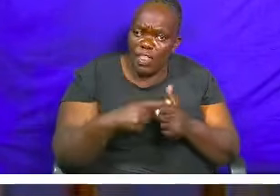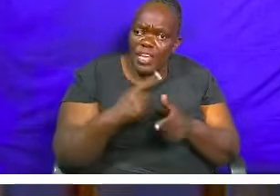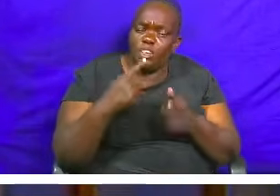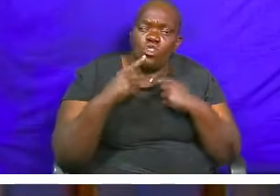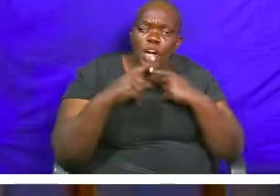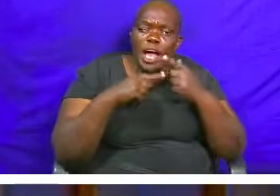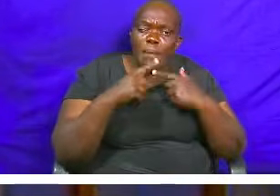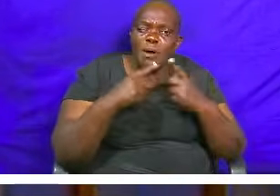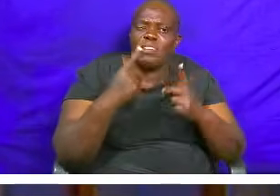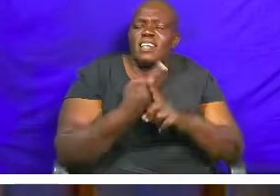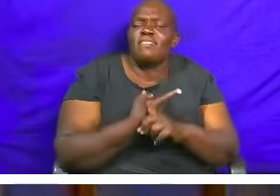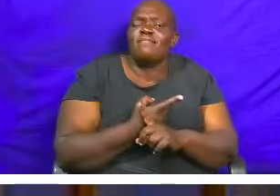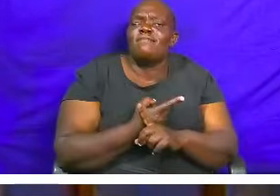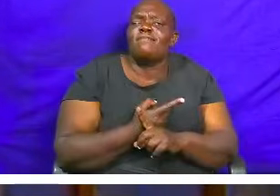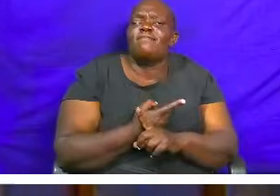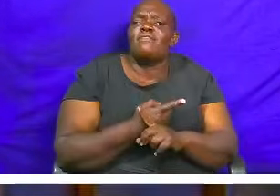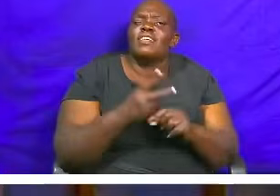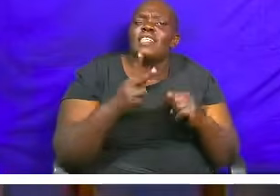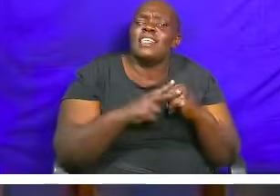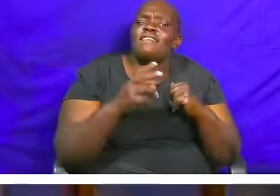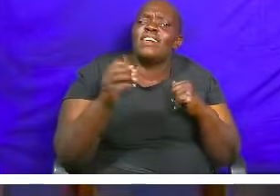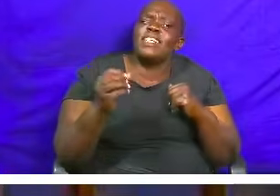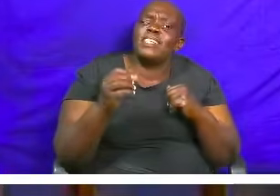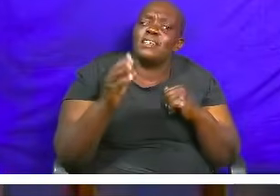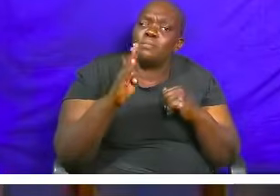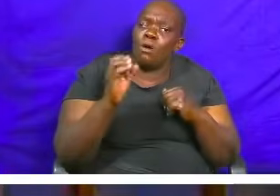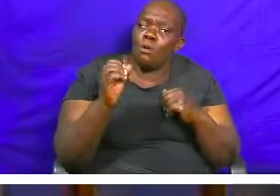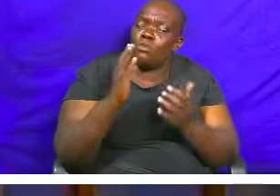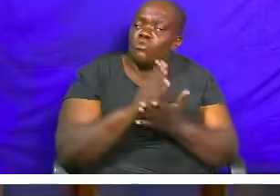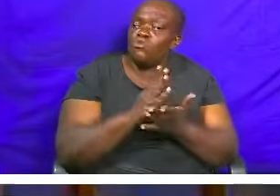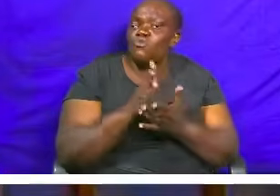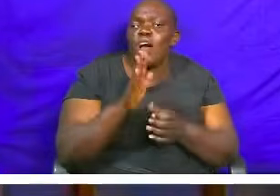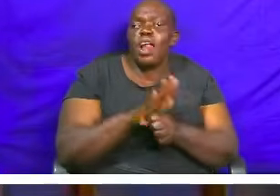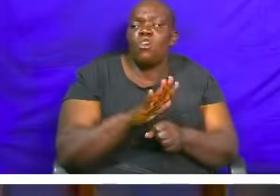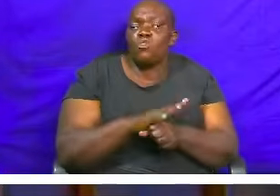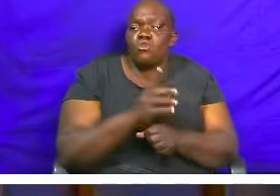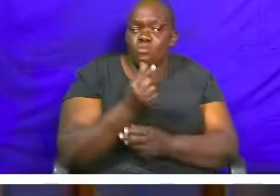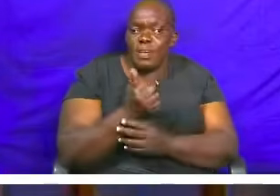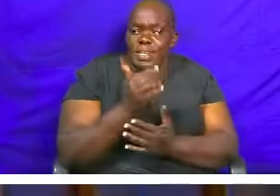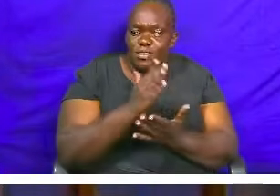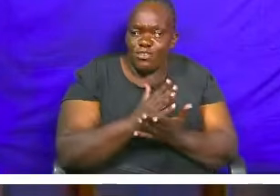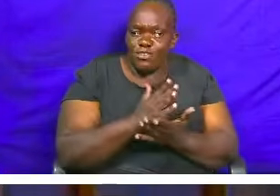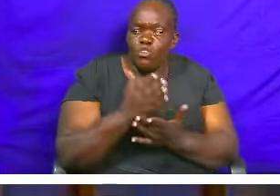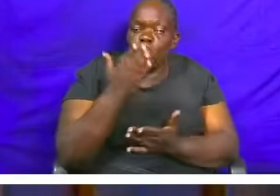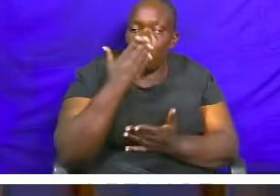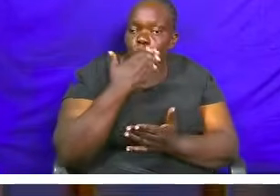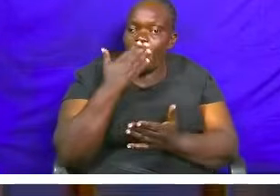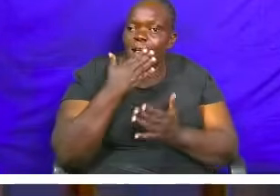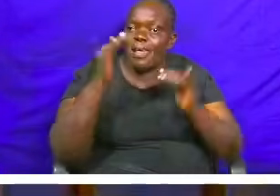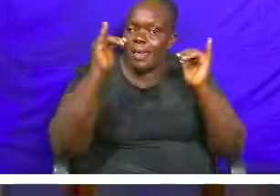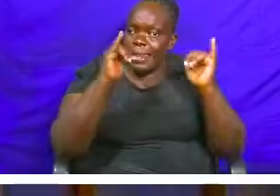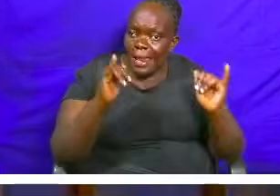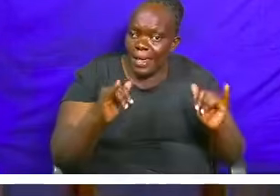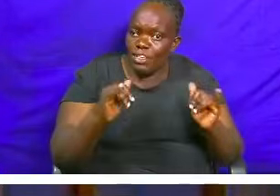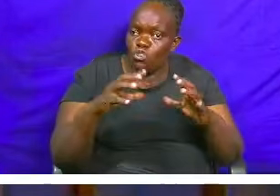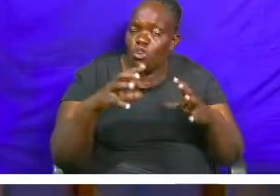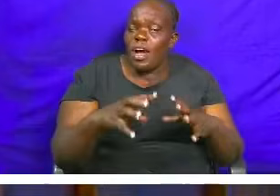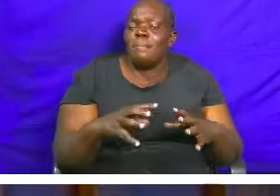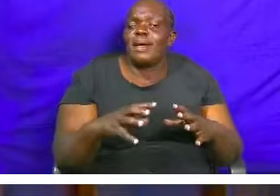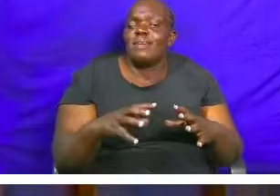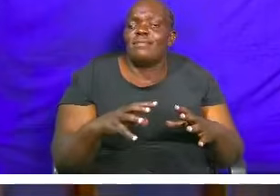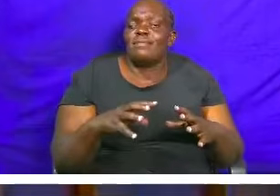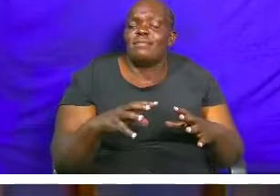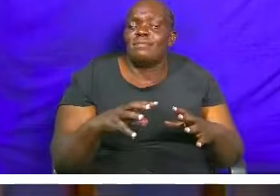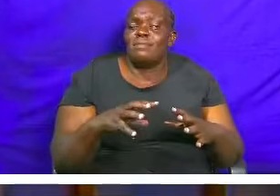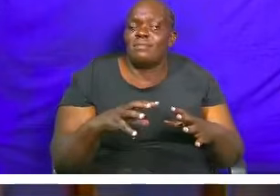a difference of close to 70 shillings. Yeah, that's a lot of money. Yeah, and this is all driven by the international price. What about